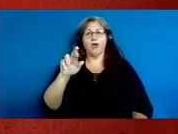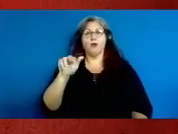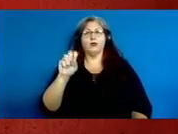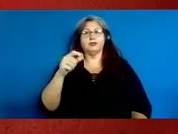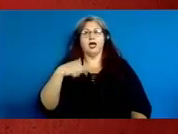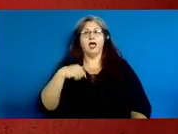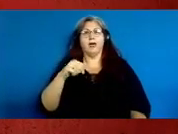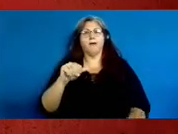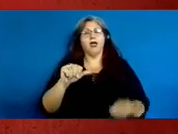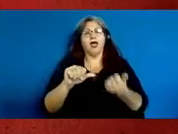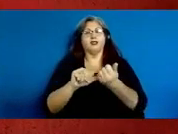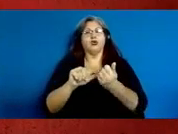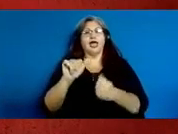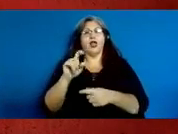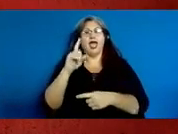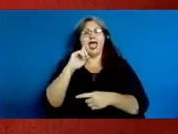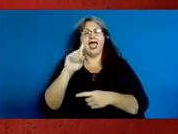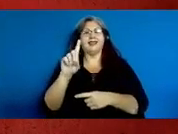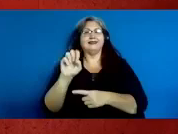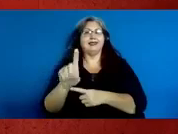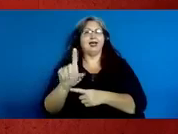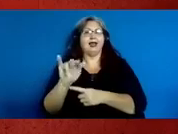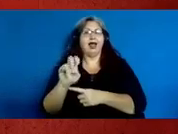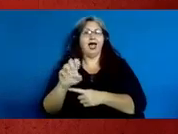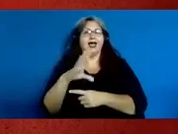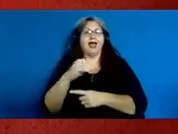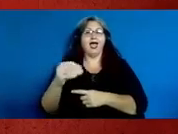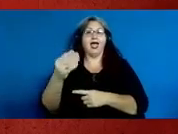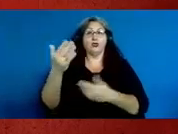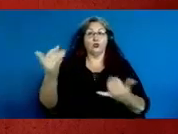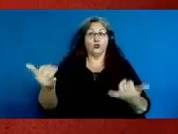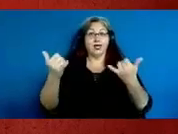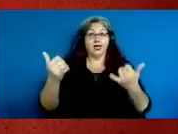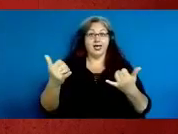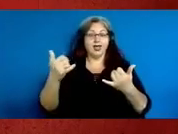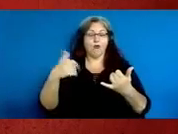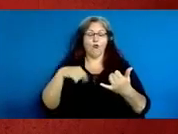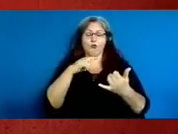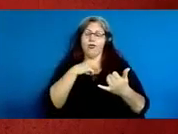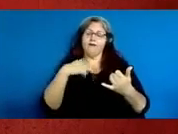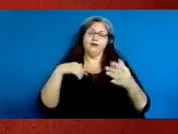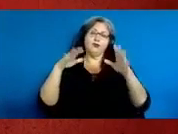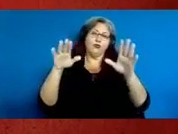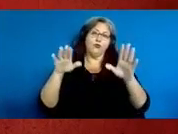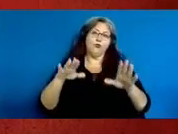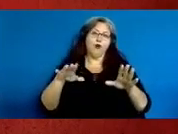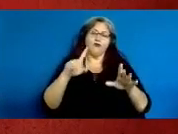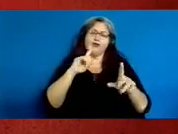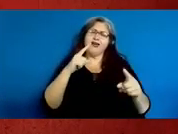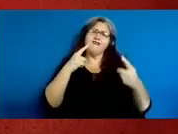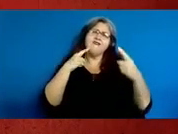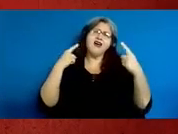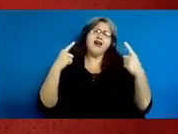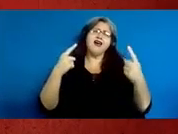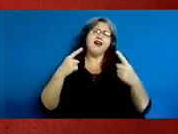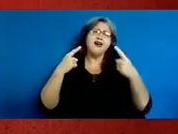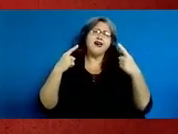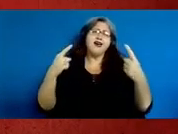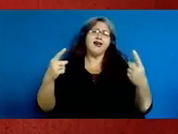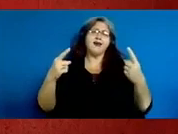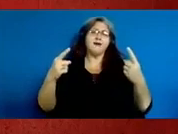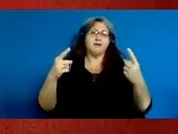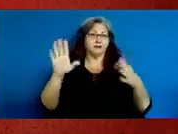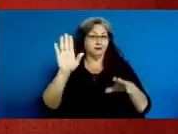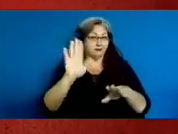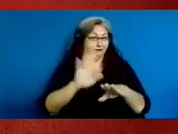associate editor at Deadline. And today we have a wonderful, iconic, mind